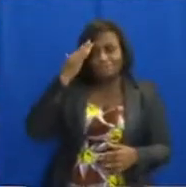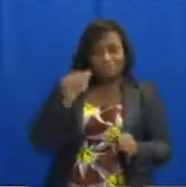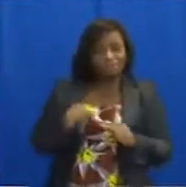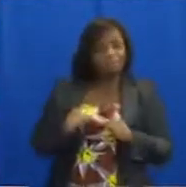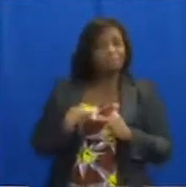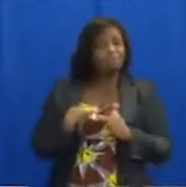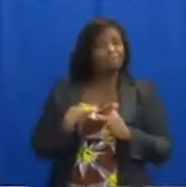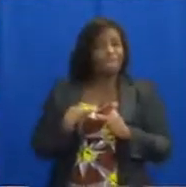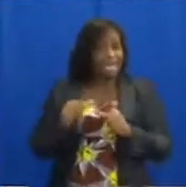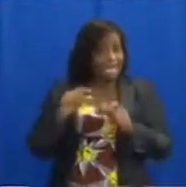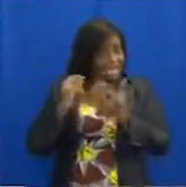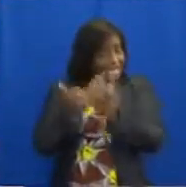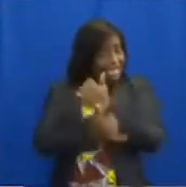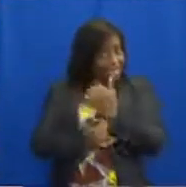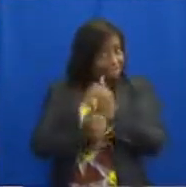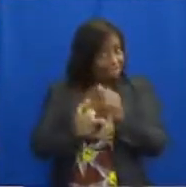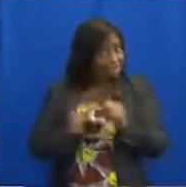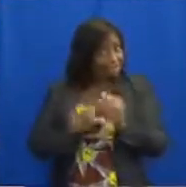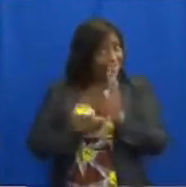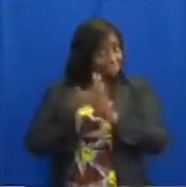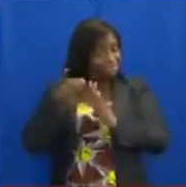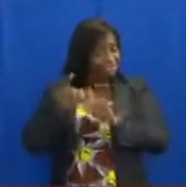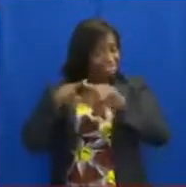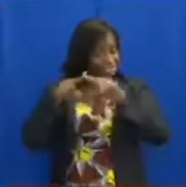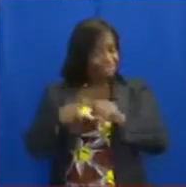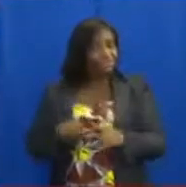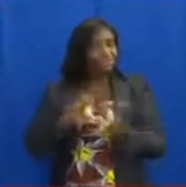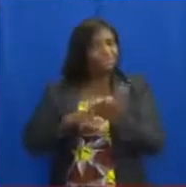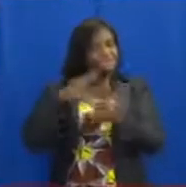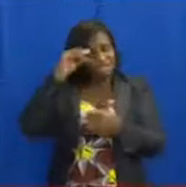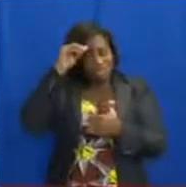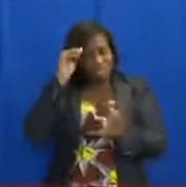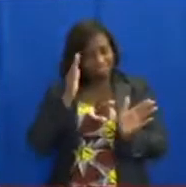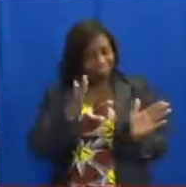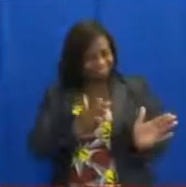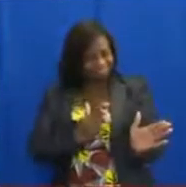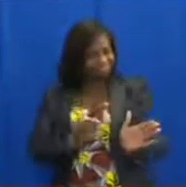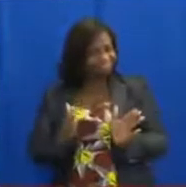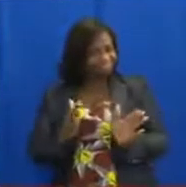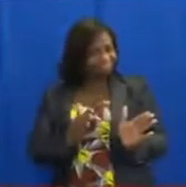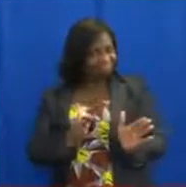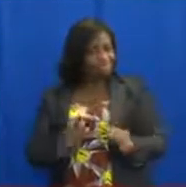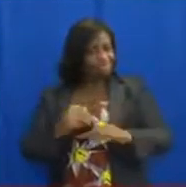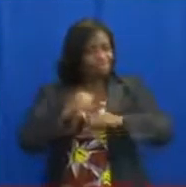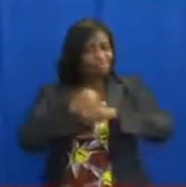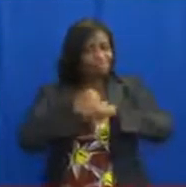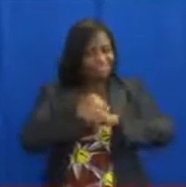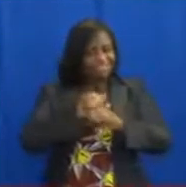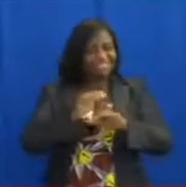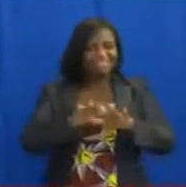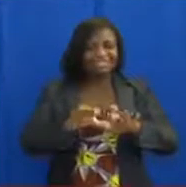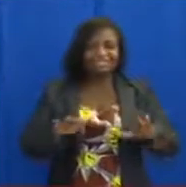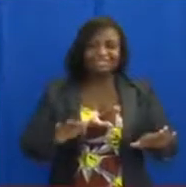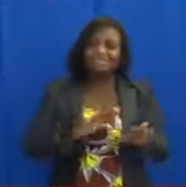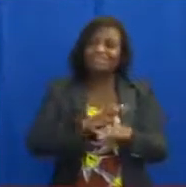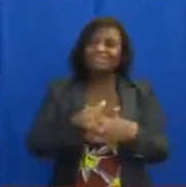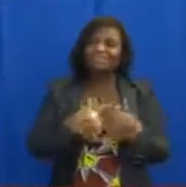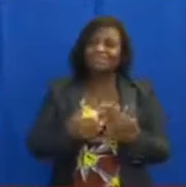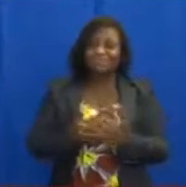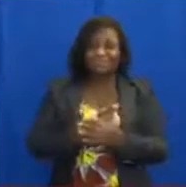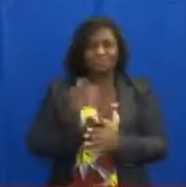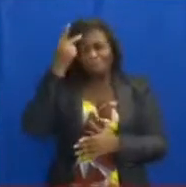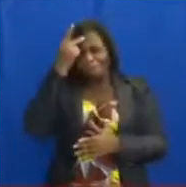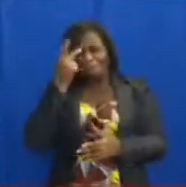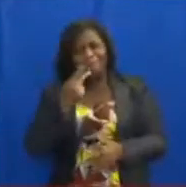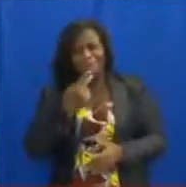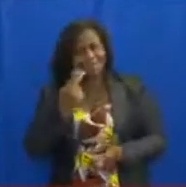no kɔ so gyina yɛn adesua so. Maba no yɛn nhyehyɛeɛ a ɛbɛbɔ mmɔfra no nyinaa ho ban.